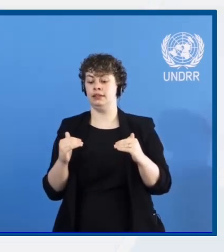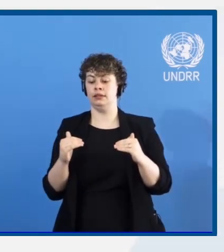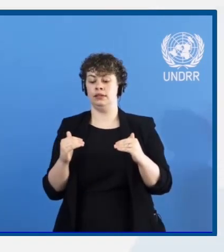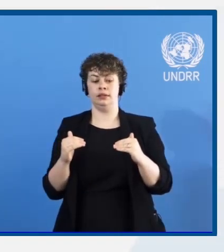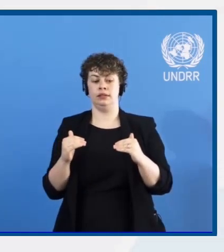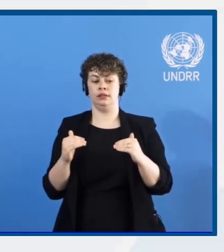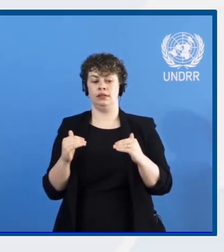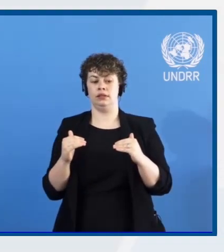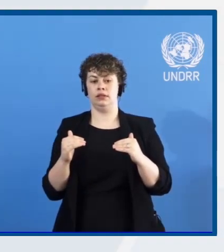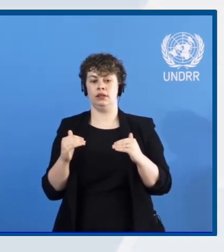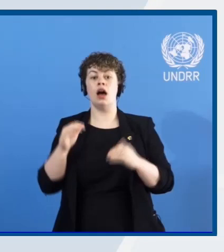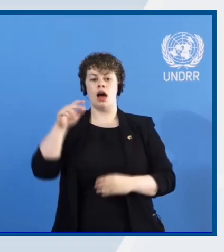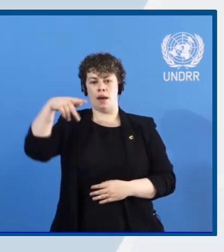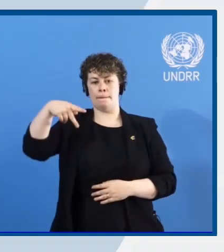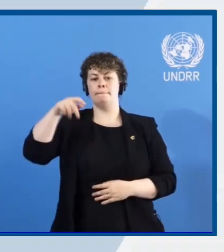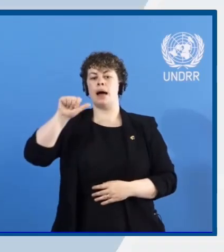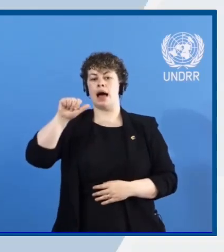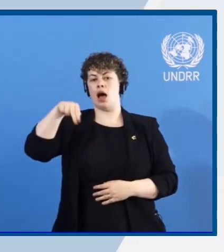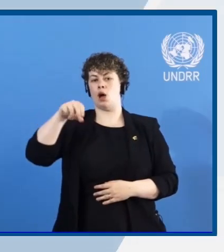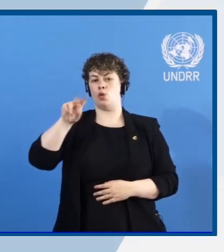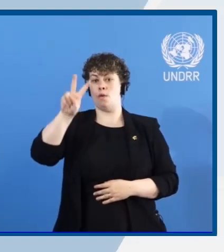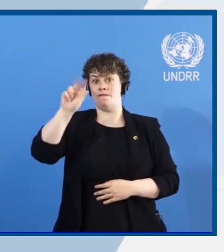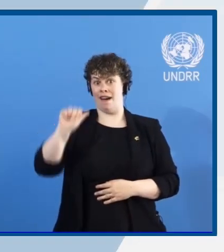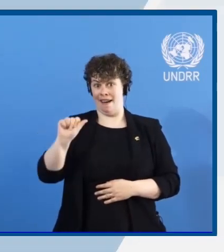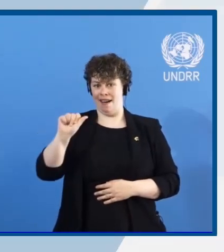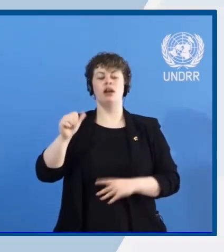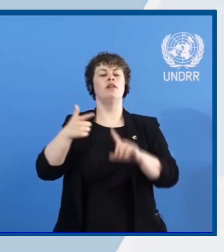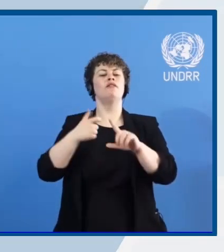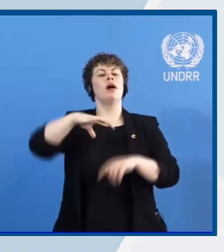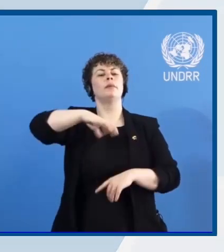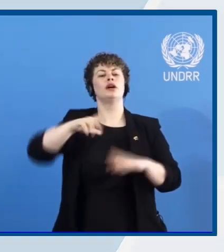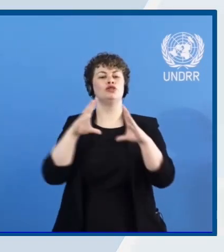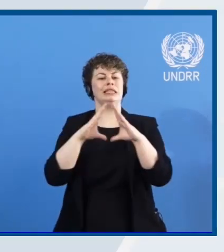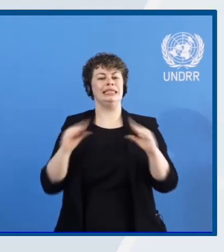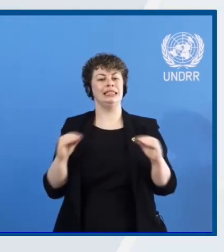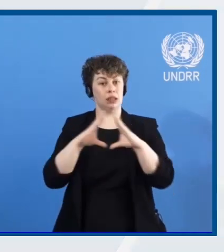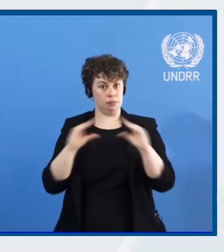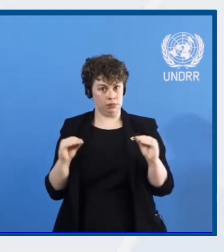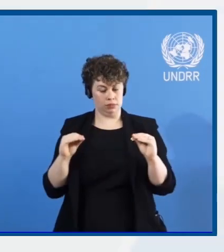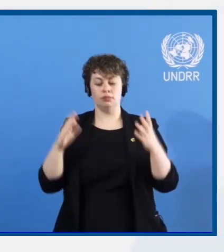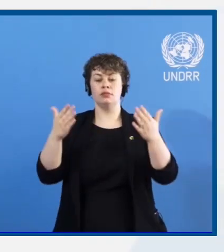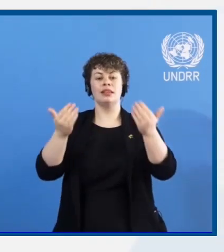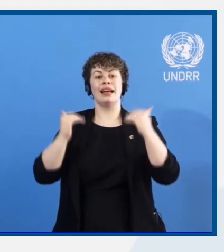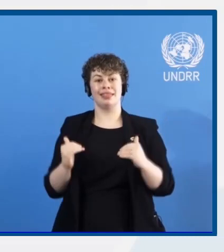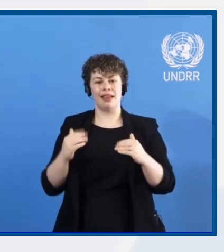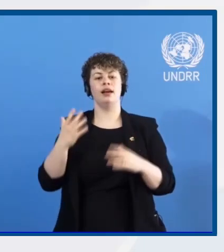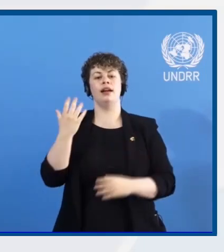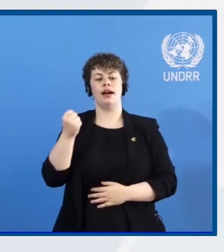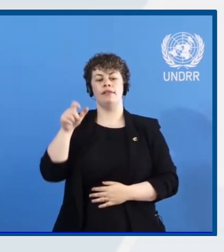Ms. Nadine Brown, Director, Sustainable Development Planning Institute of